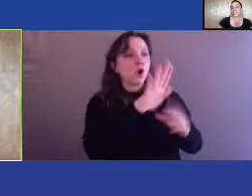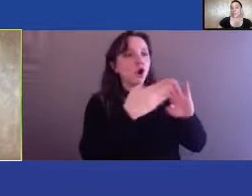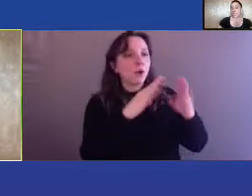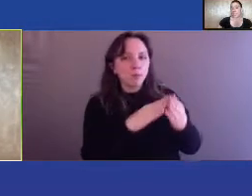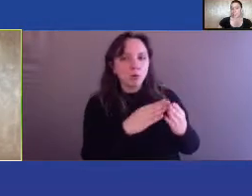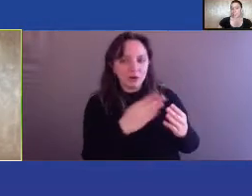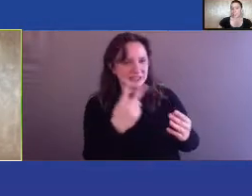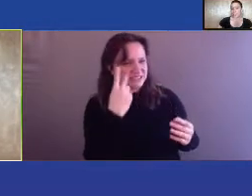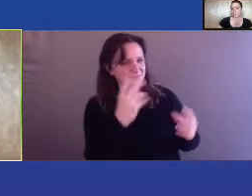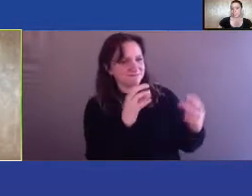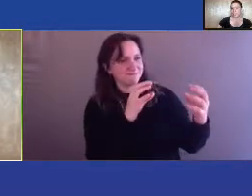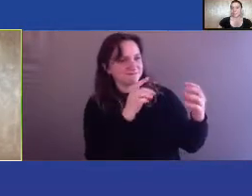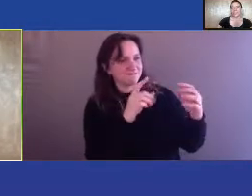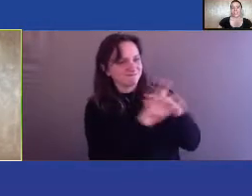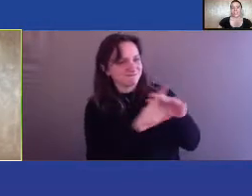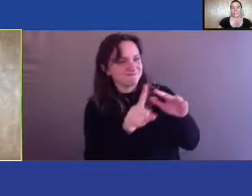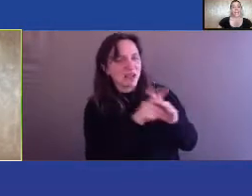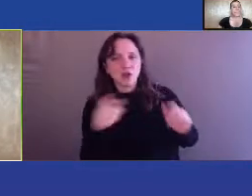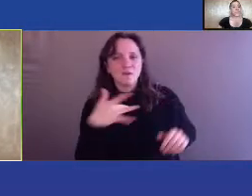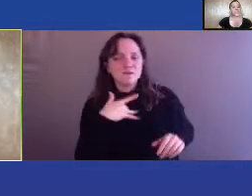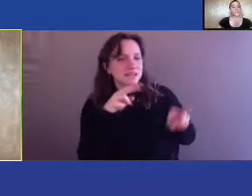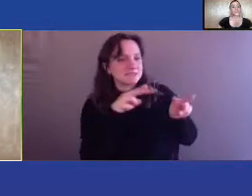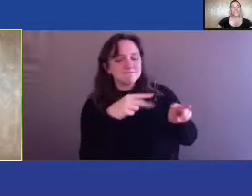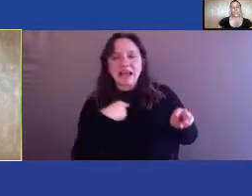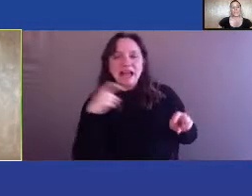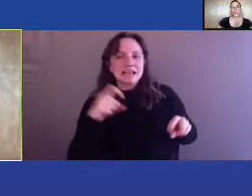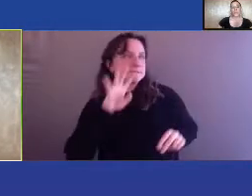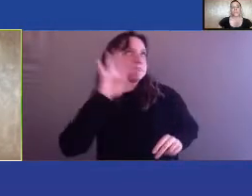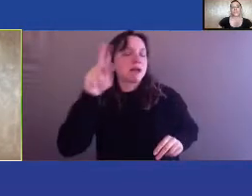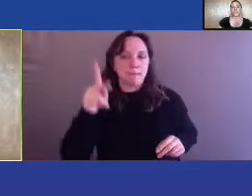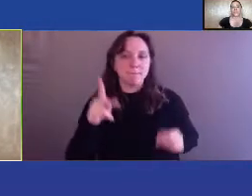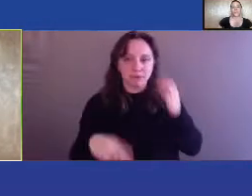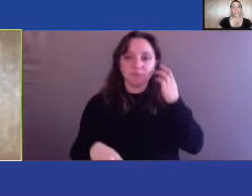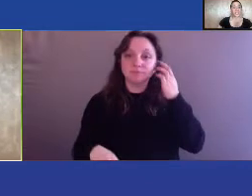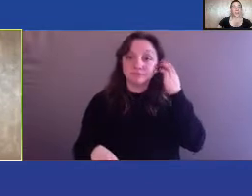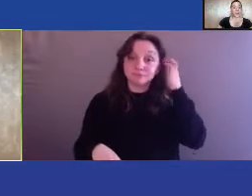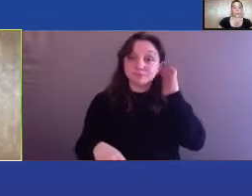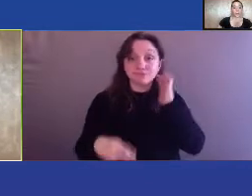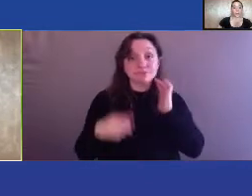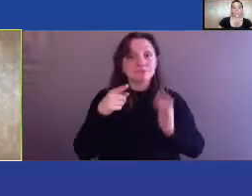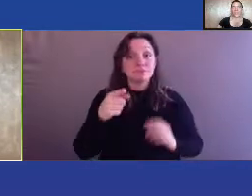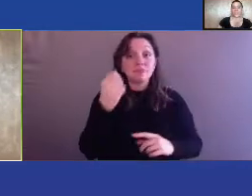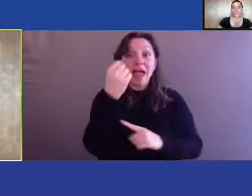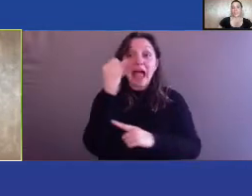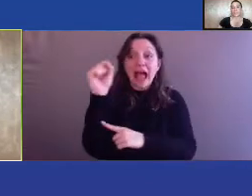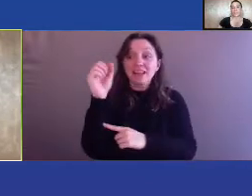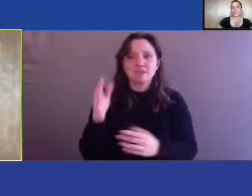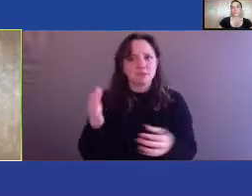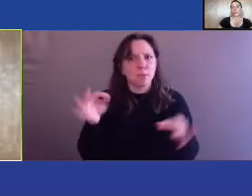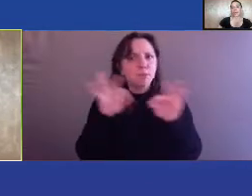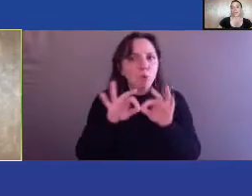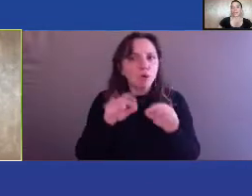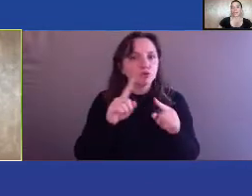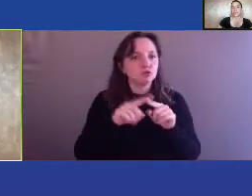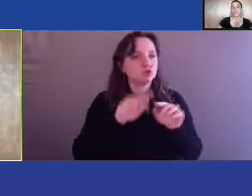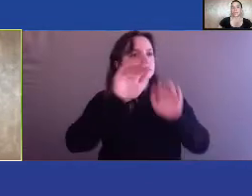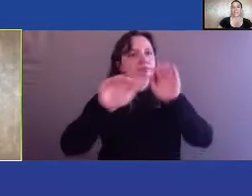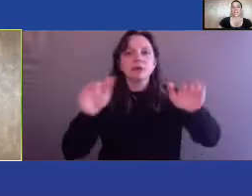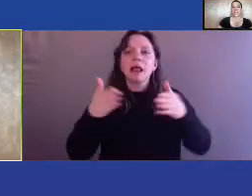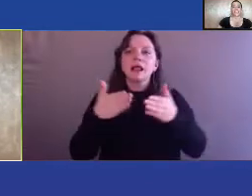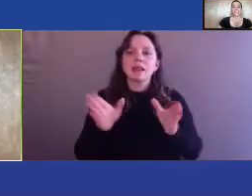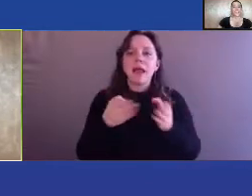to make some noise about it. Activism is really important for raising public awareness around real-life